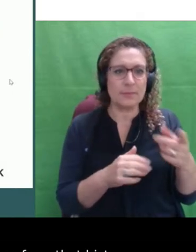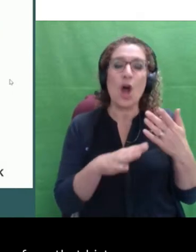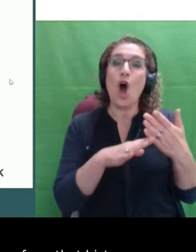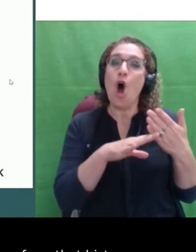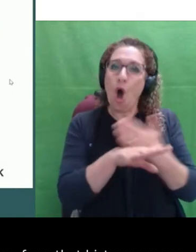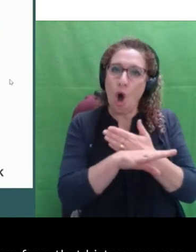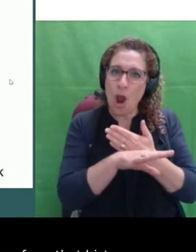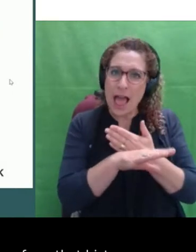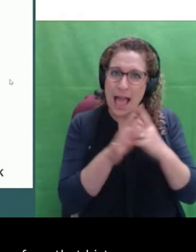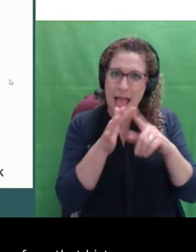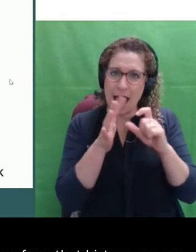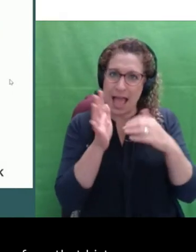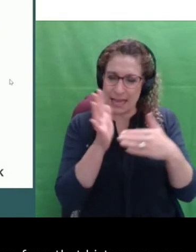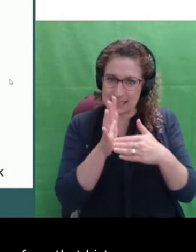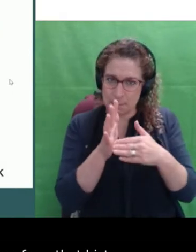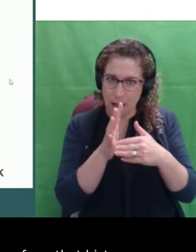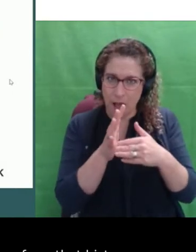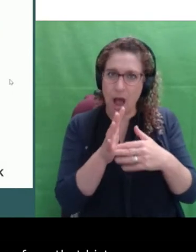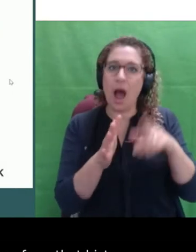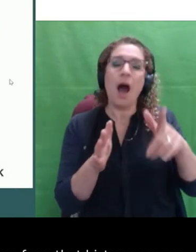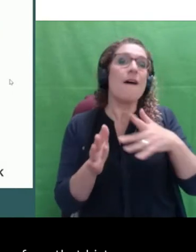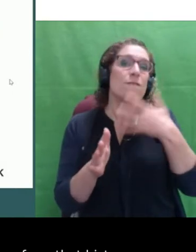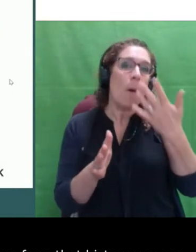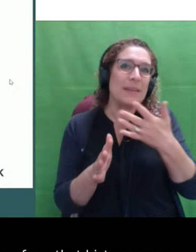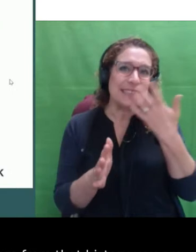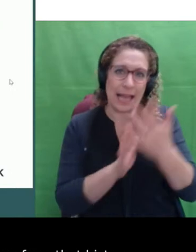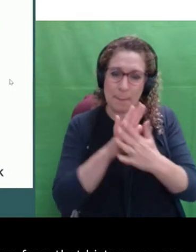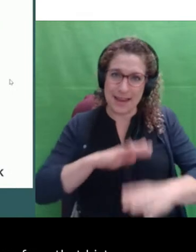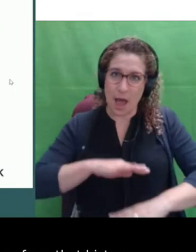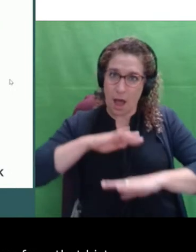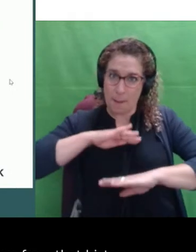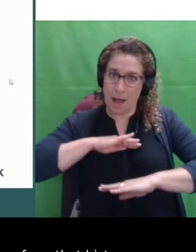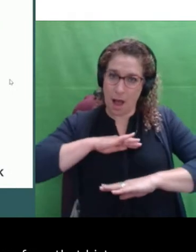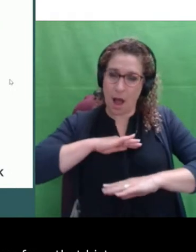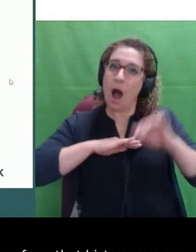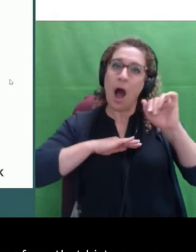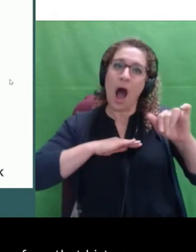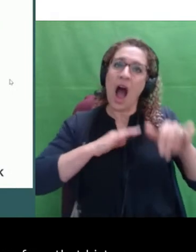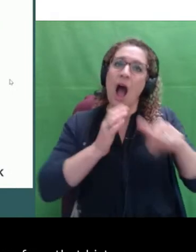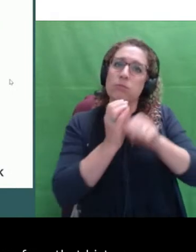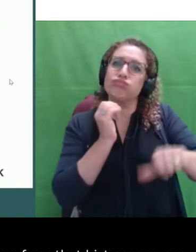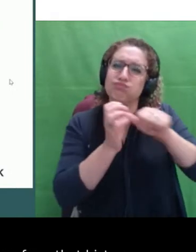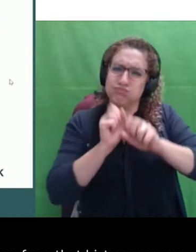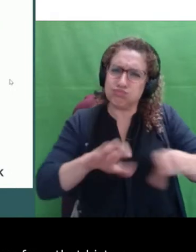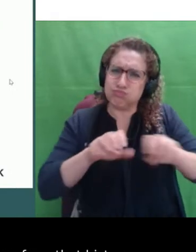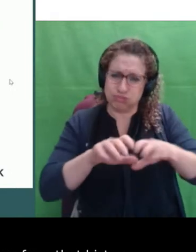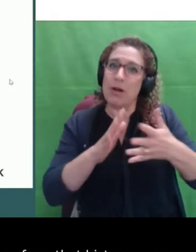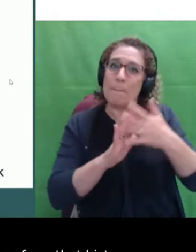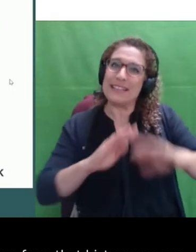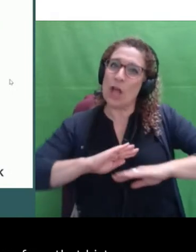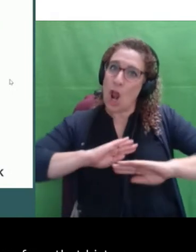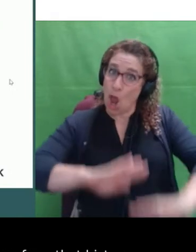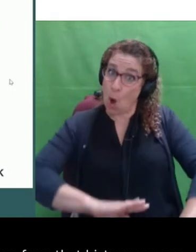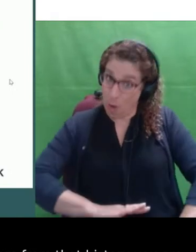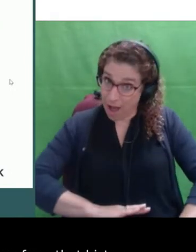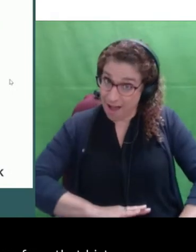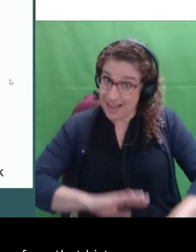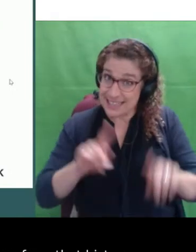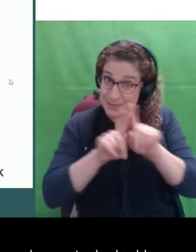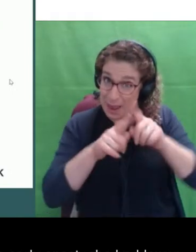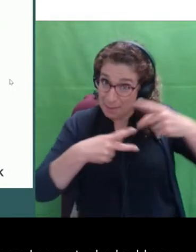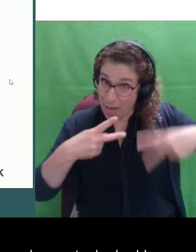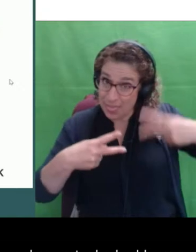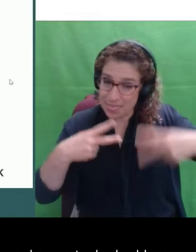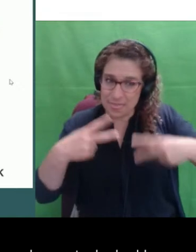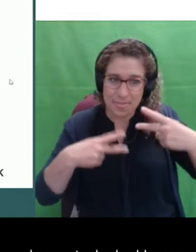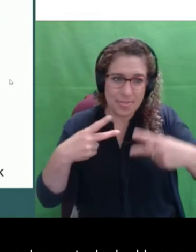vomiting so she had upper gut symptoms she had the lower gut symptoms of lots of loose explosive nappies and it didn't mention the